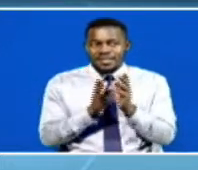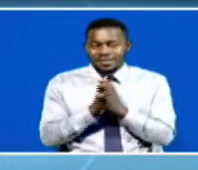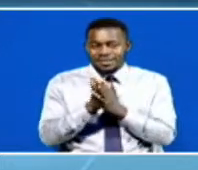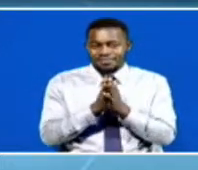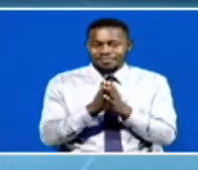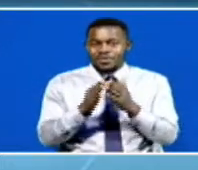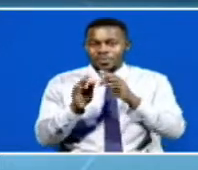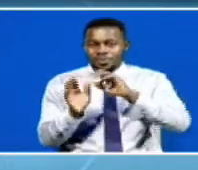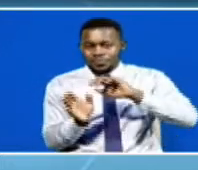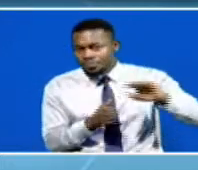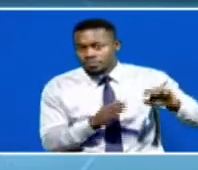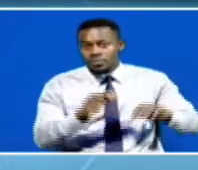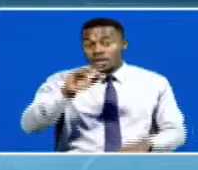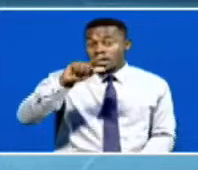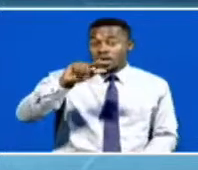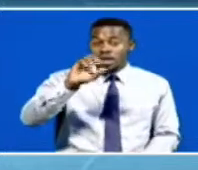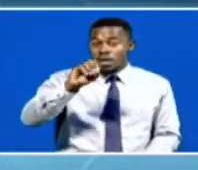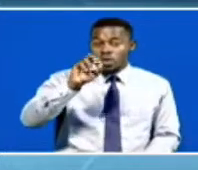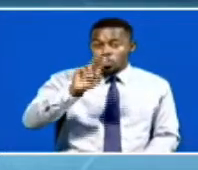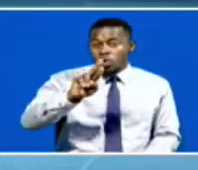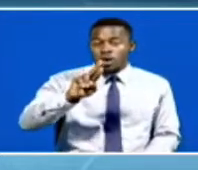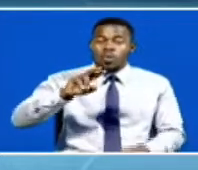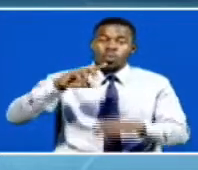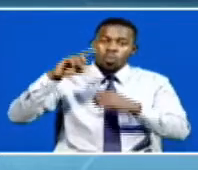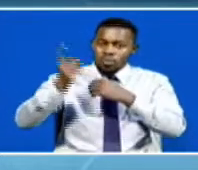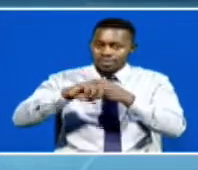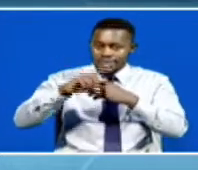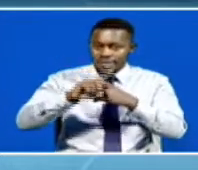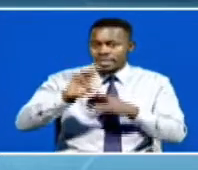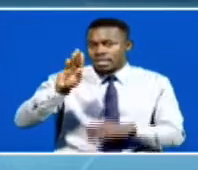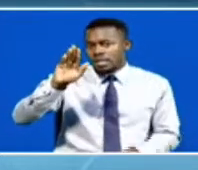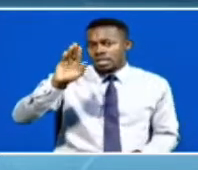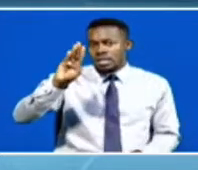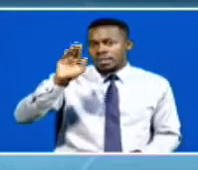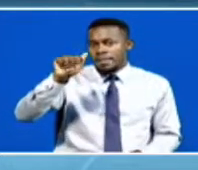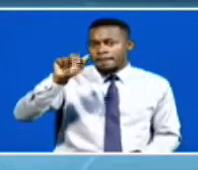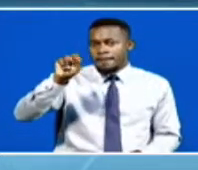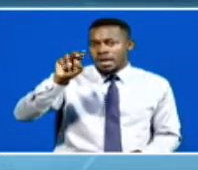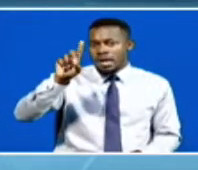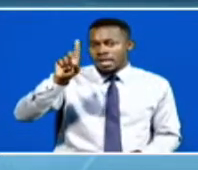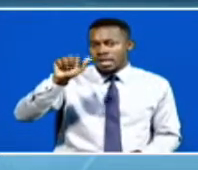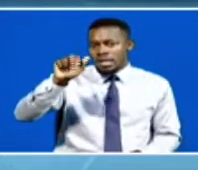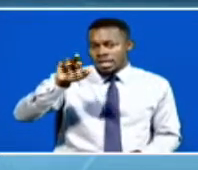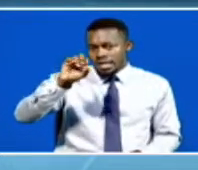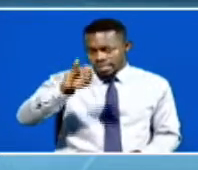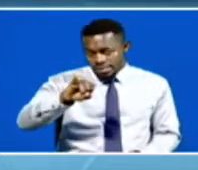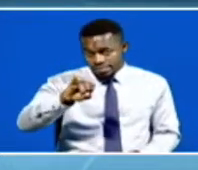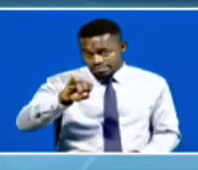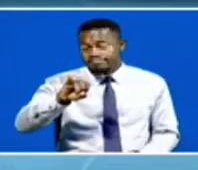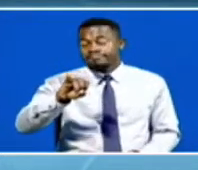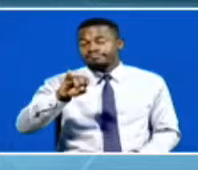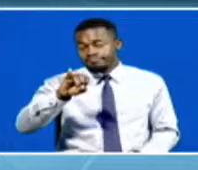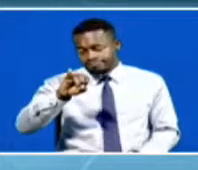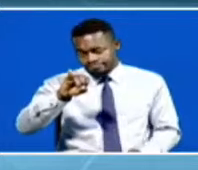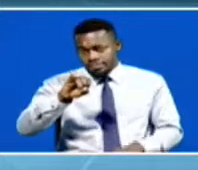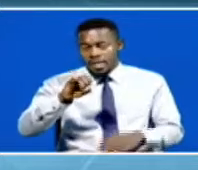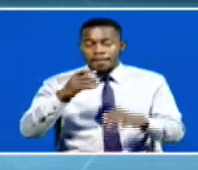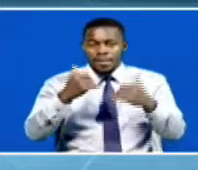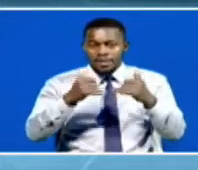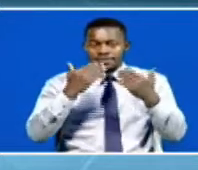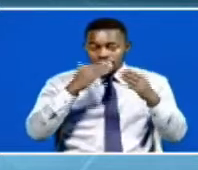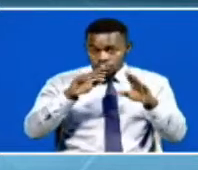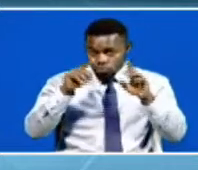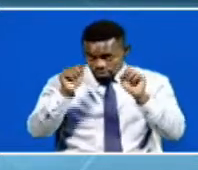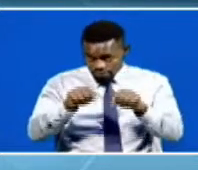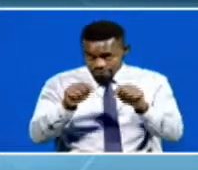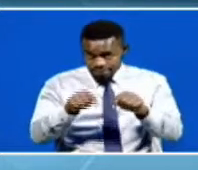Gor Mahia secured a 6-1 victory against Bandari FC in one of the two Football Kenya Federation Premier League match played